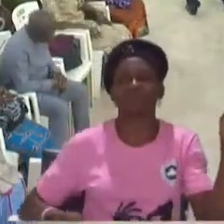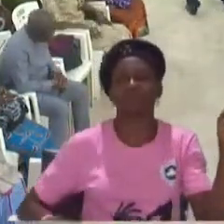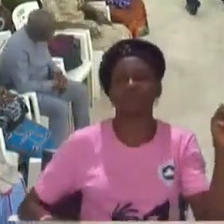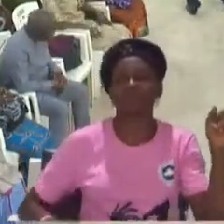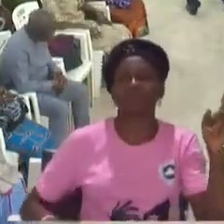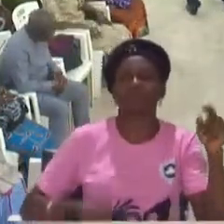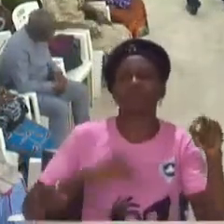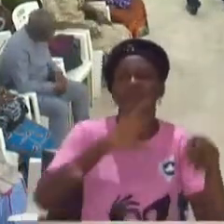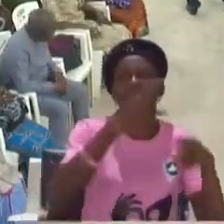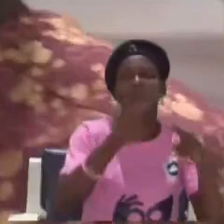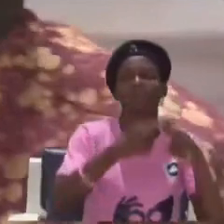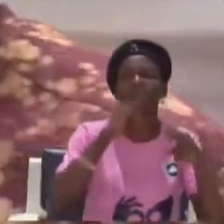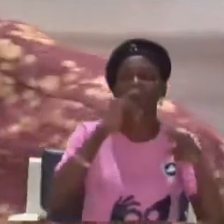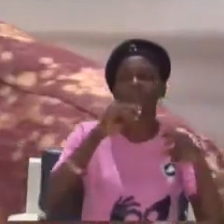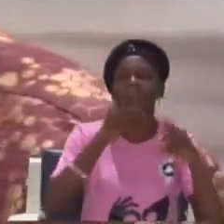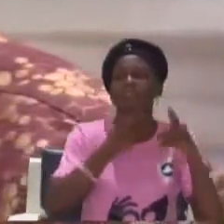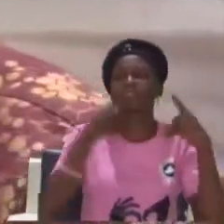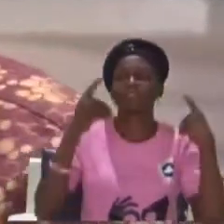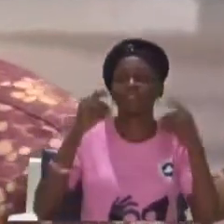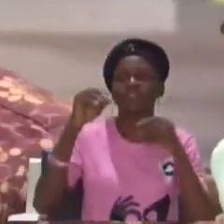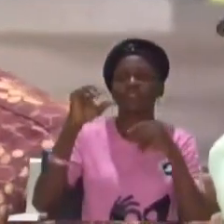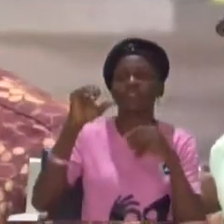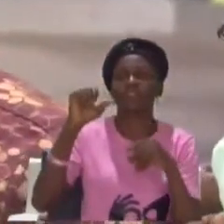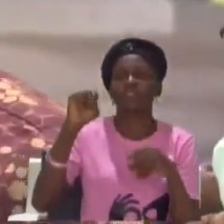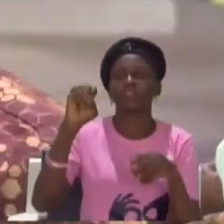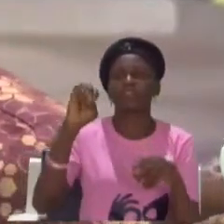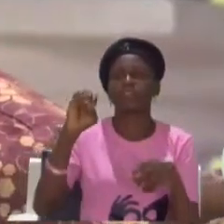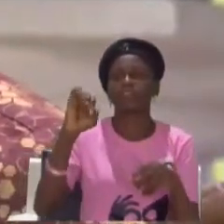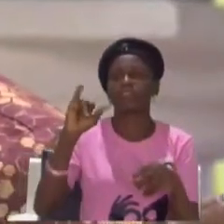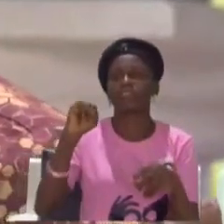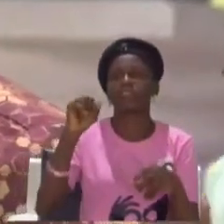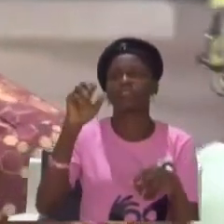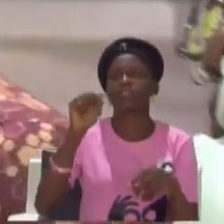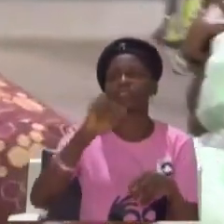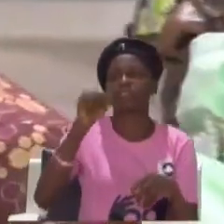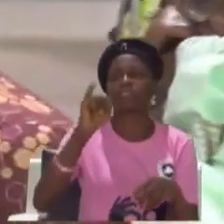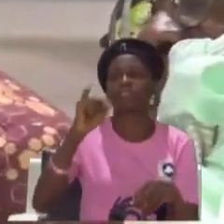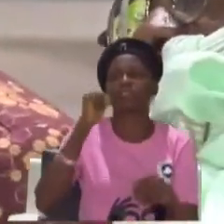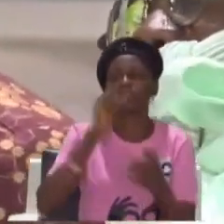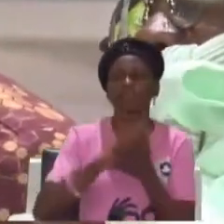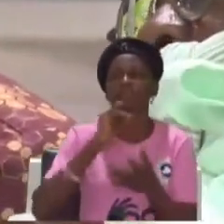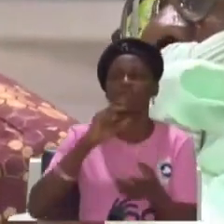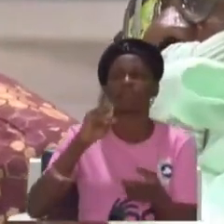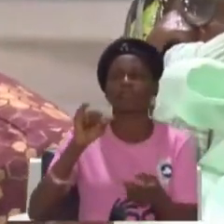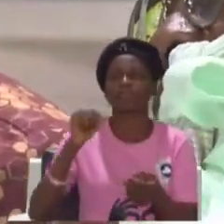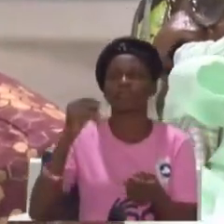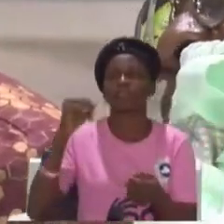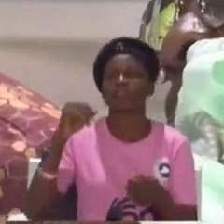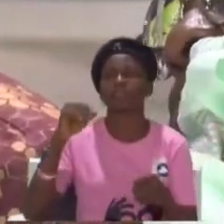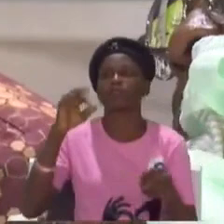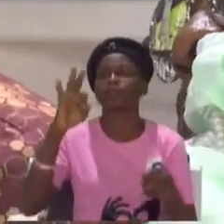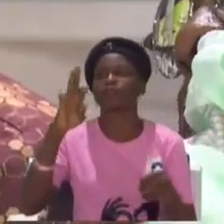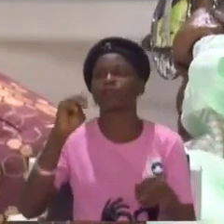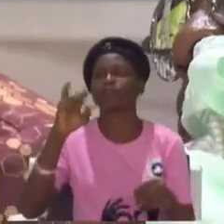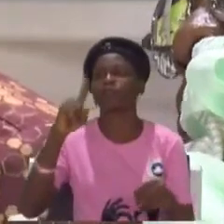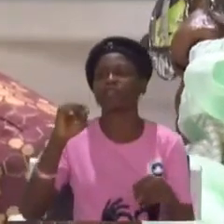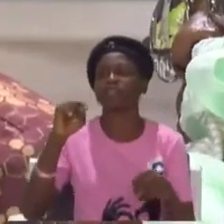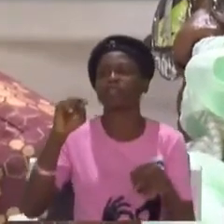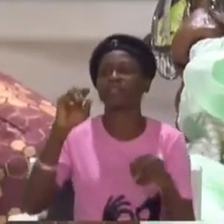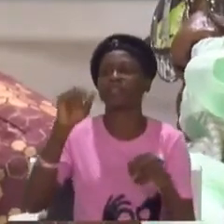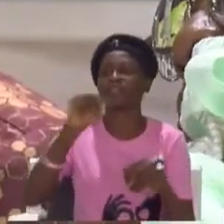My name is Diki Sheyajai. My wife is Dikines Fumilola Jai from Osun